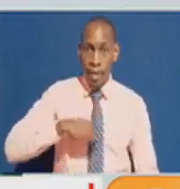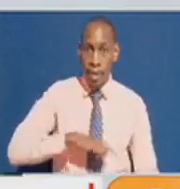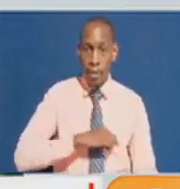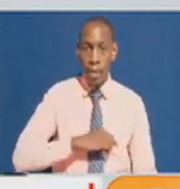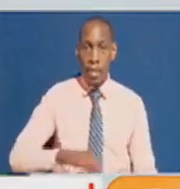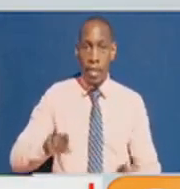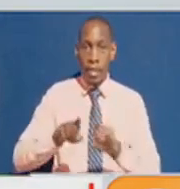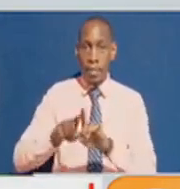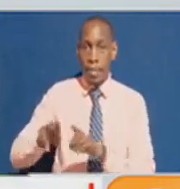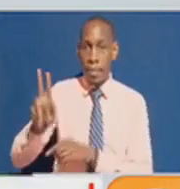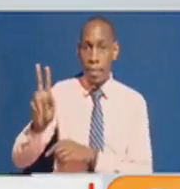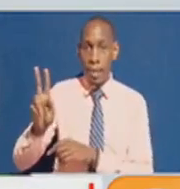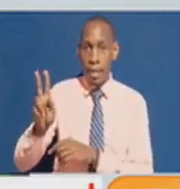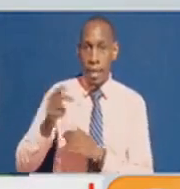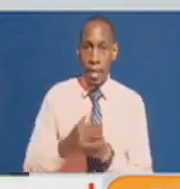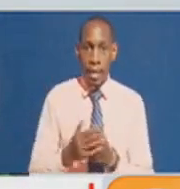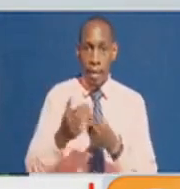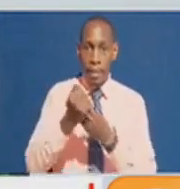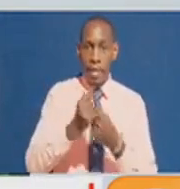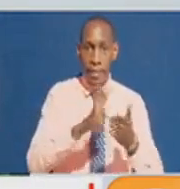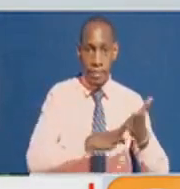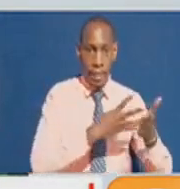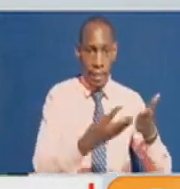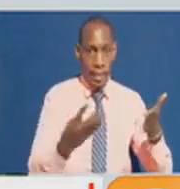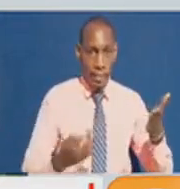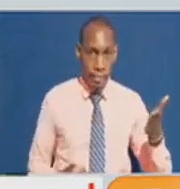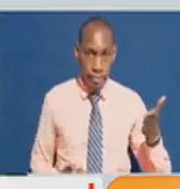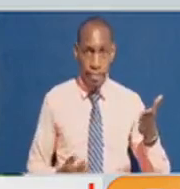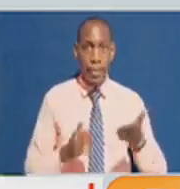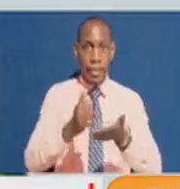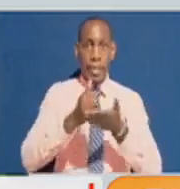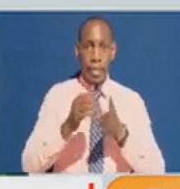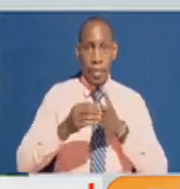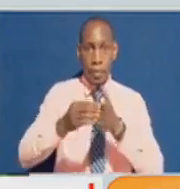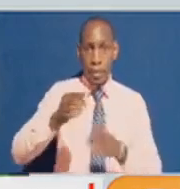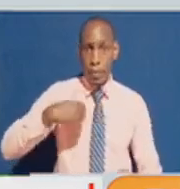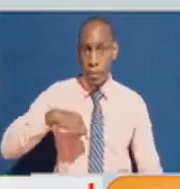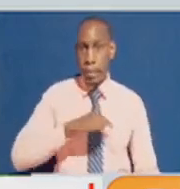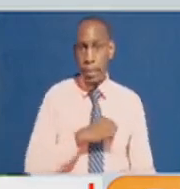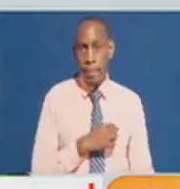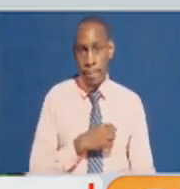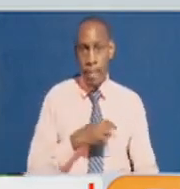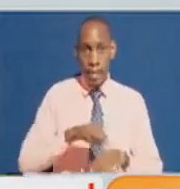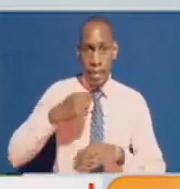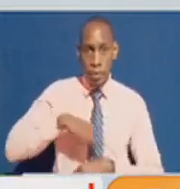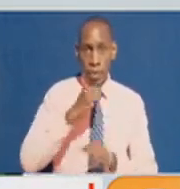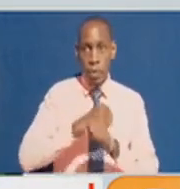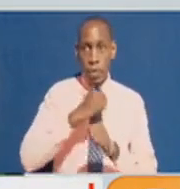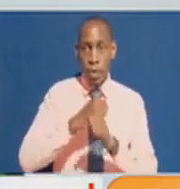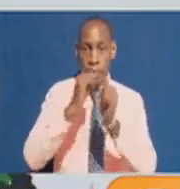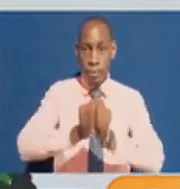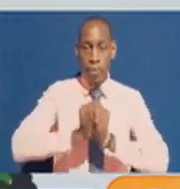this Kenya Country Partnership Framework will help to guide us as we work